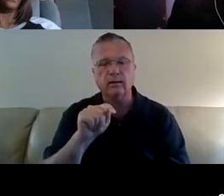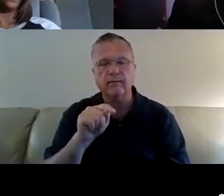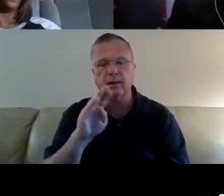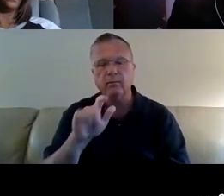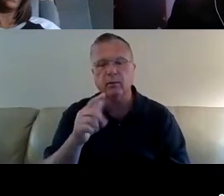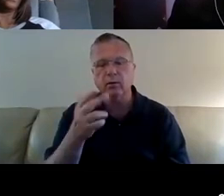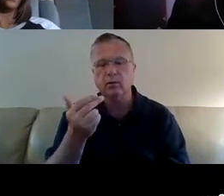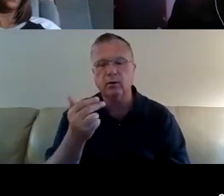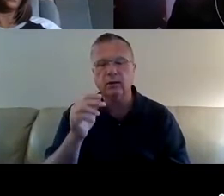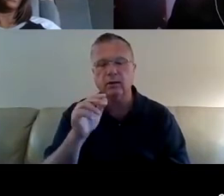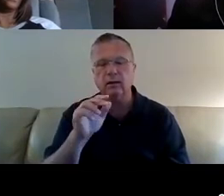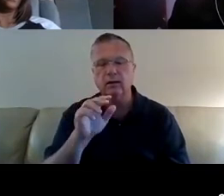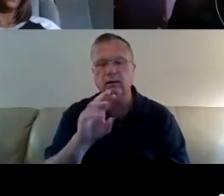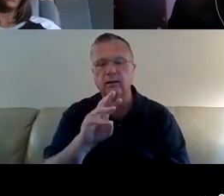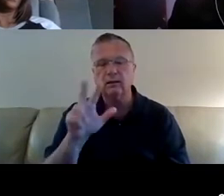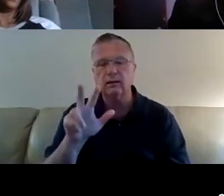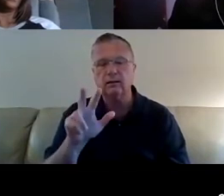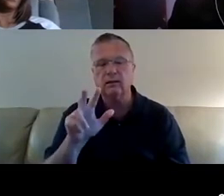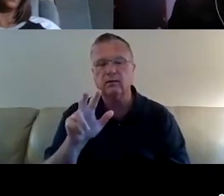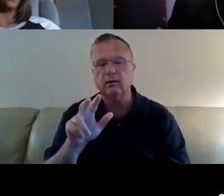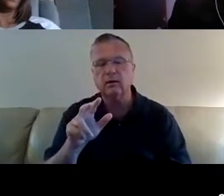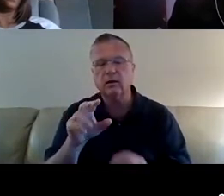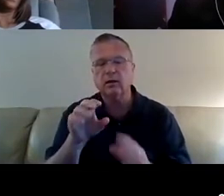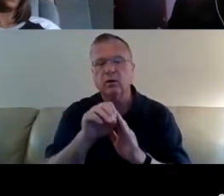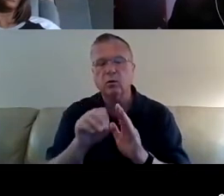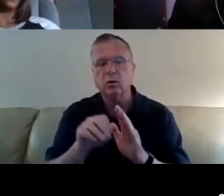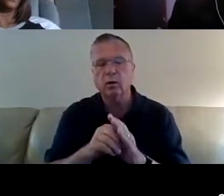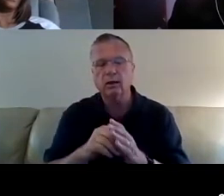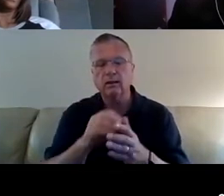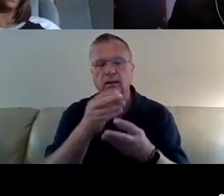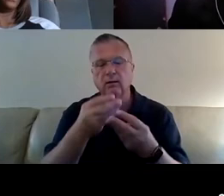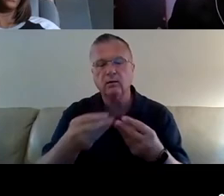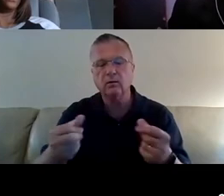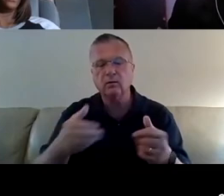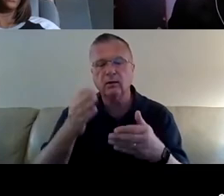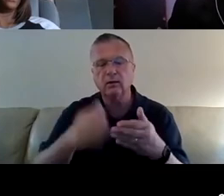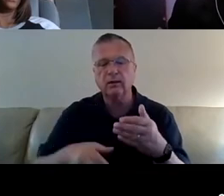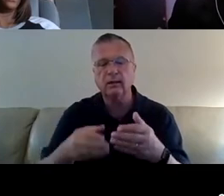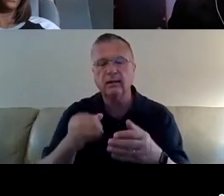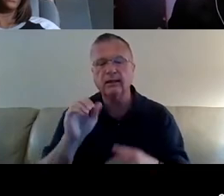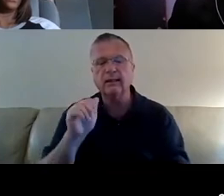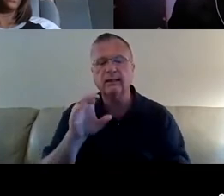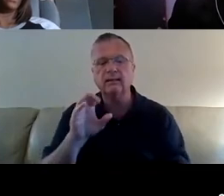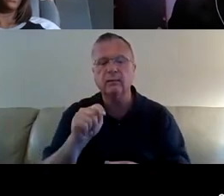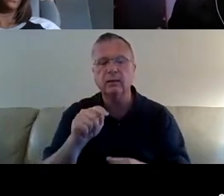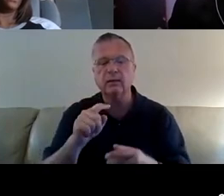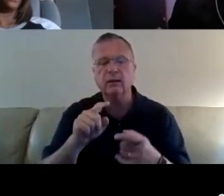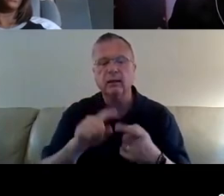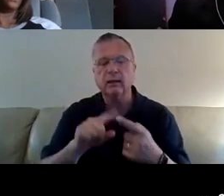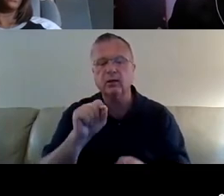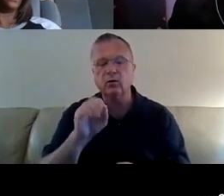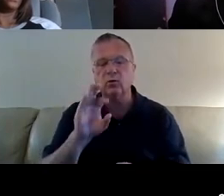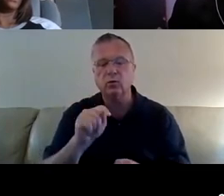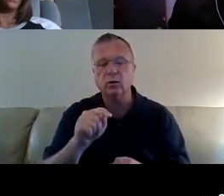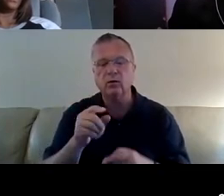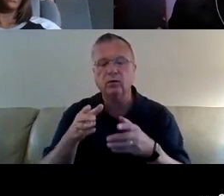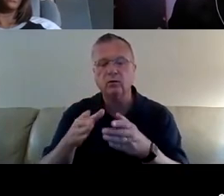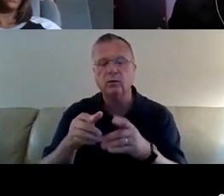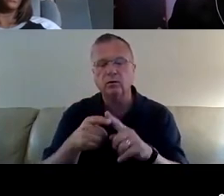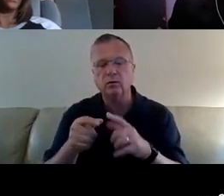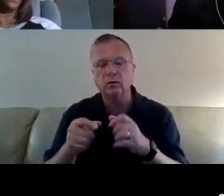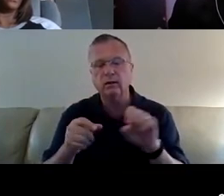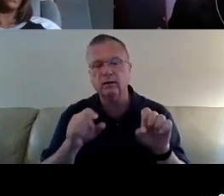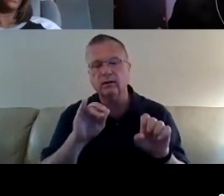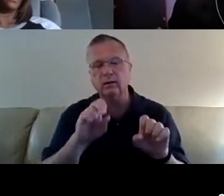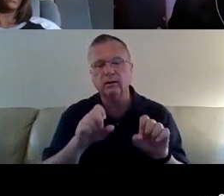1367, ordinance extinguishing an easement in 20-foot strip of real property adjacent to the easterly side of 21st